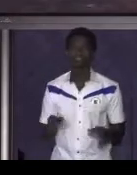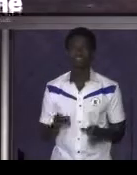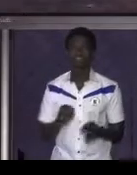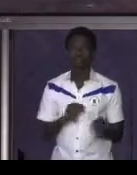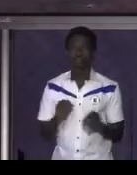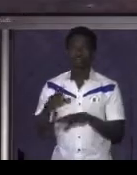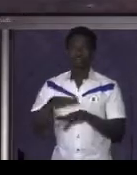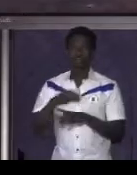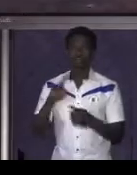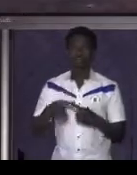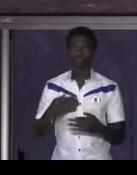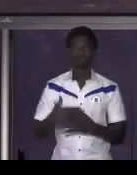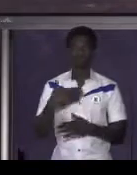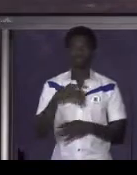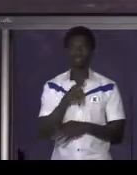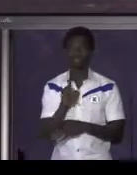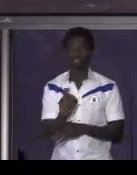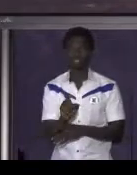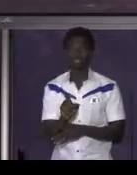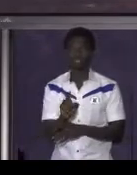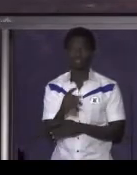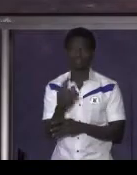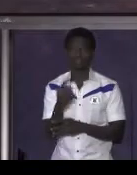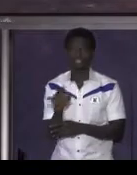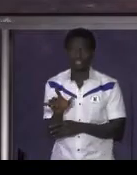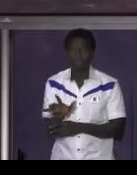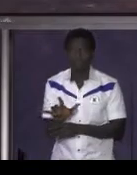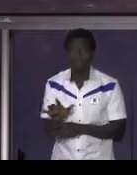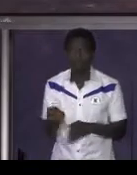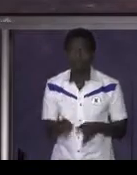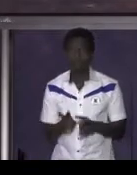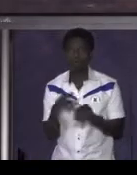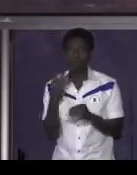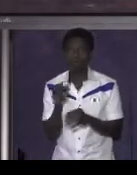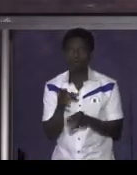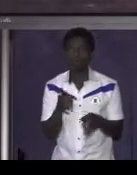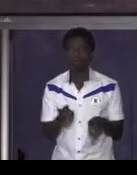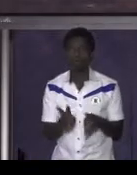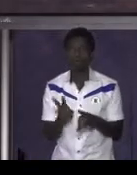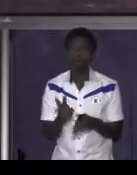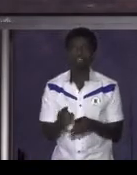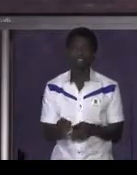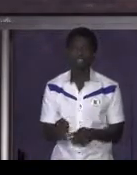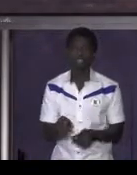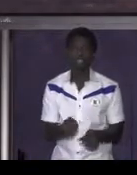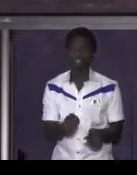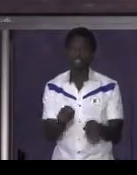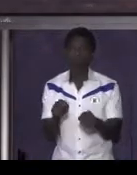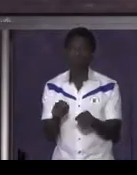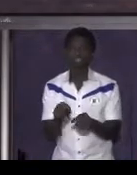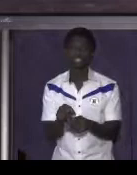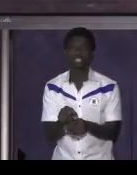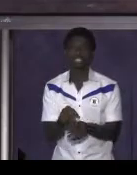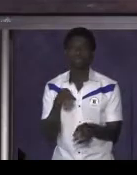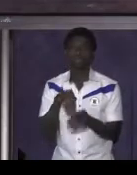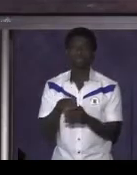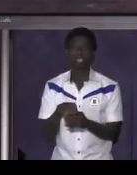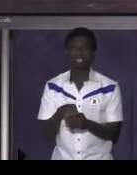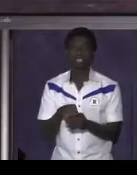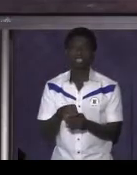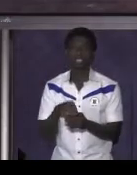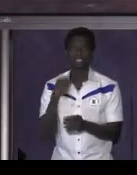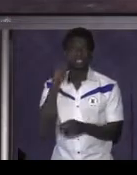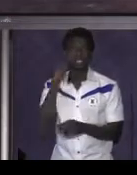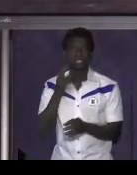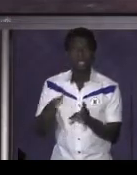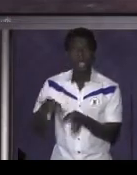So moving on to the next question. The common means of water transportation in Nigeria